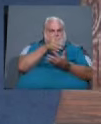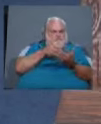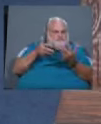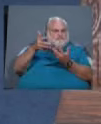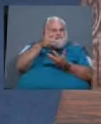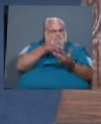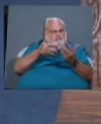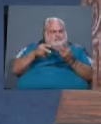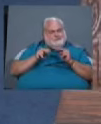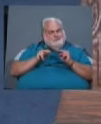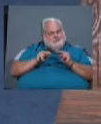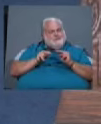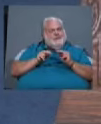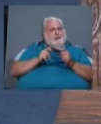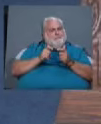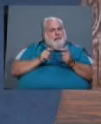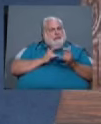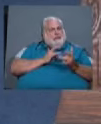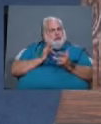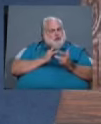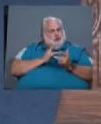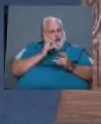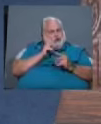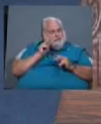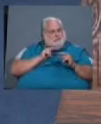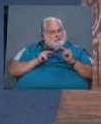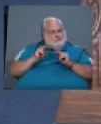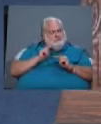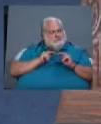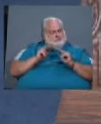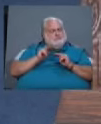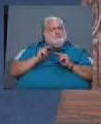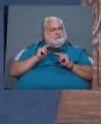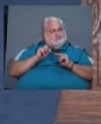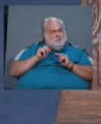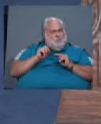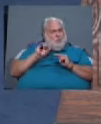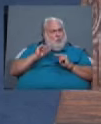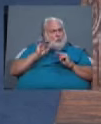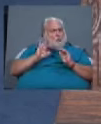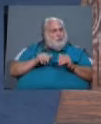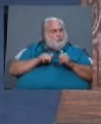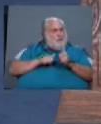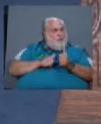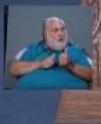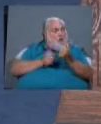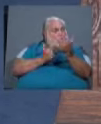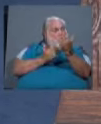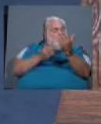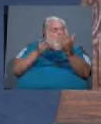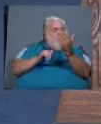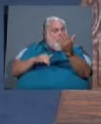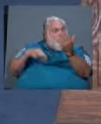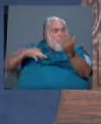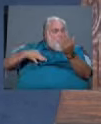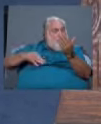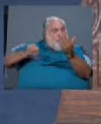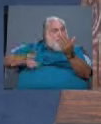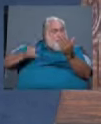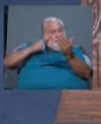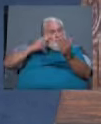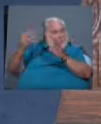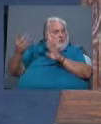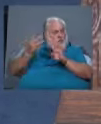was a big consideration. And with what was being proposed by the applicant for the queuing,